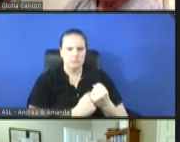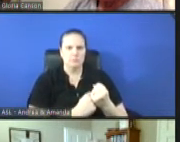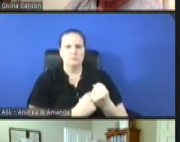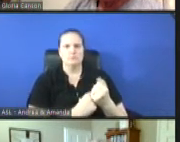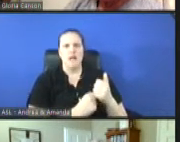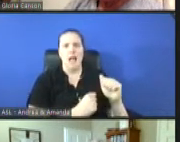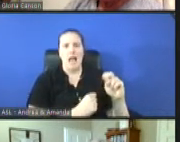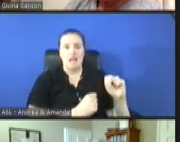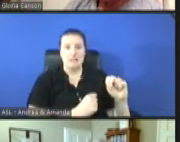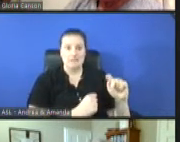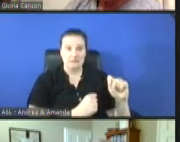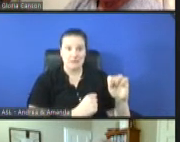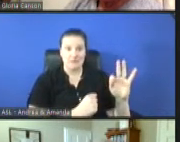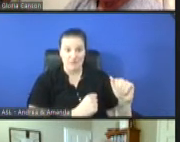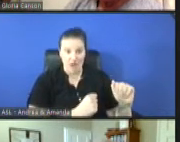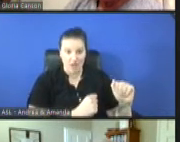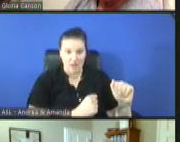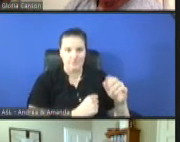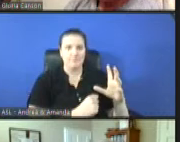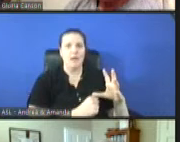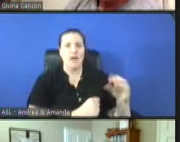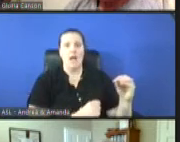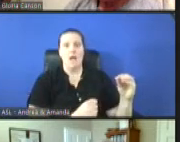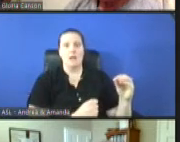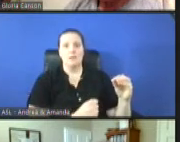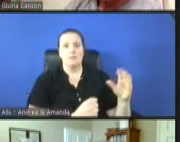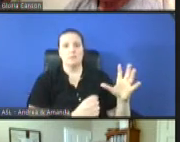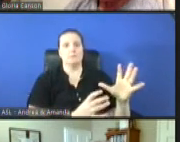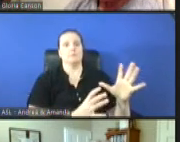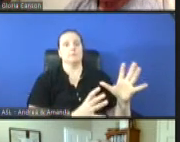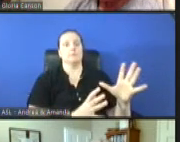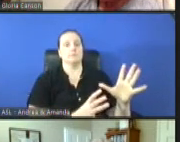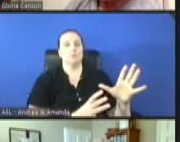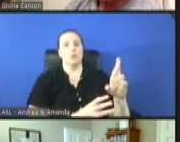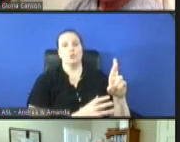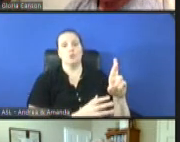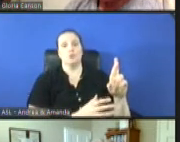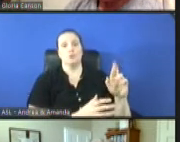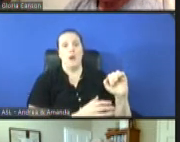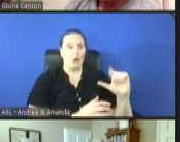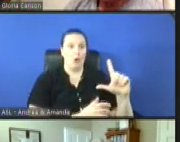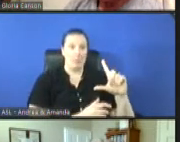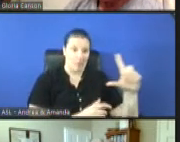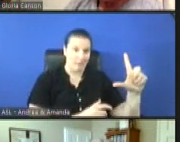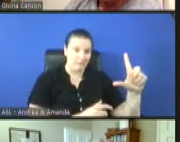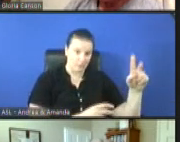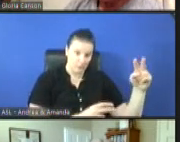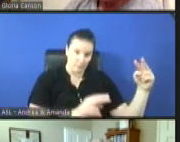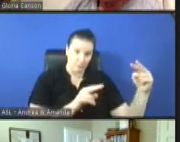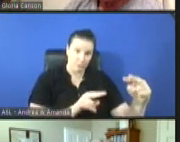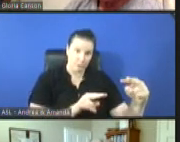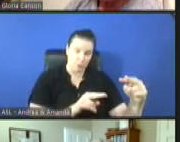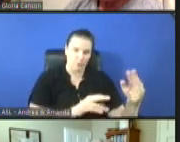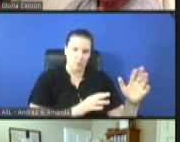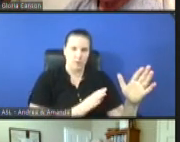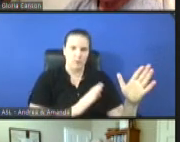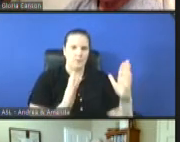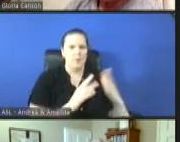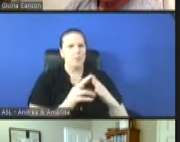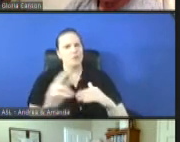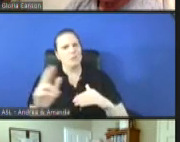Antifa and more, I don't know if you want to call radical left viewpoints versus radical